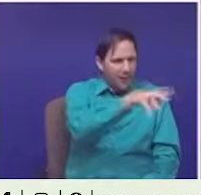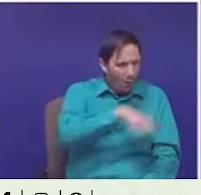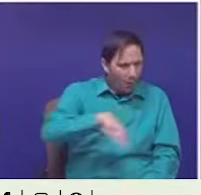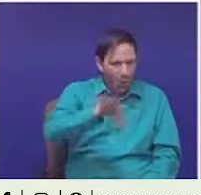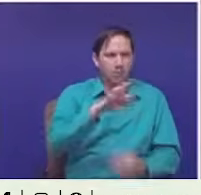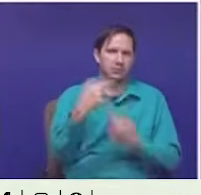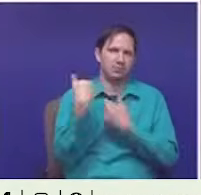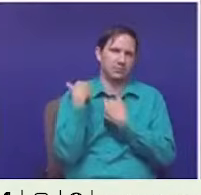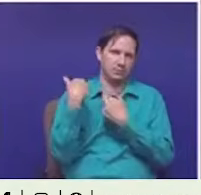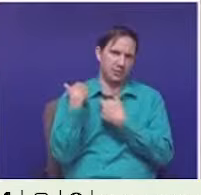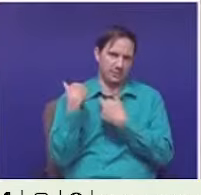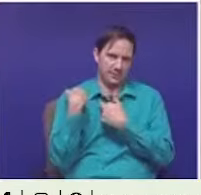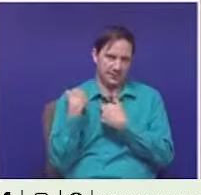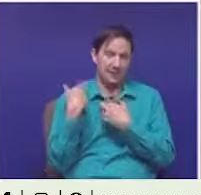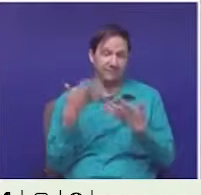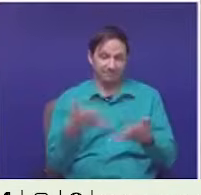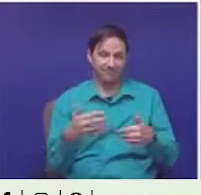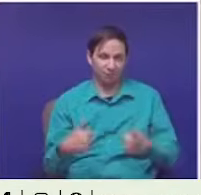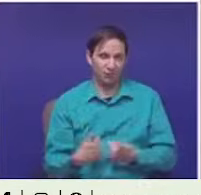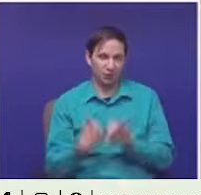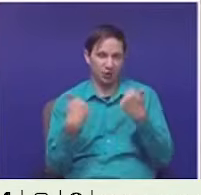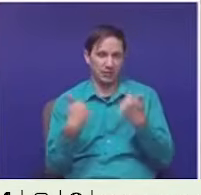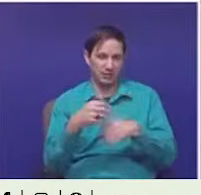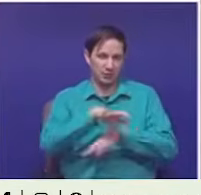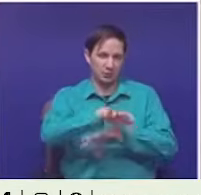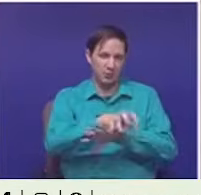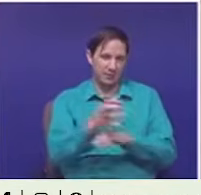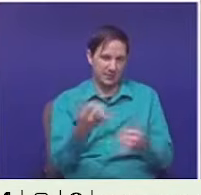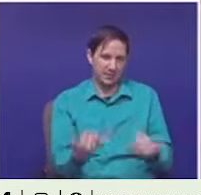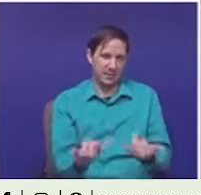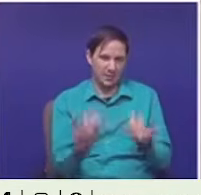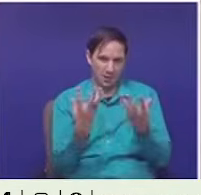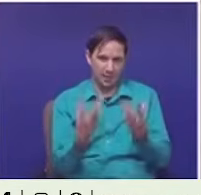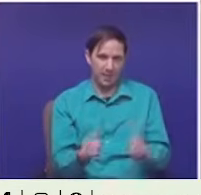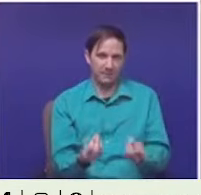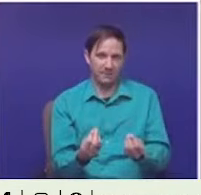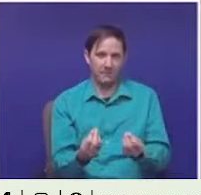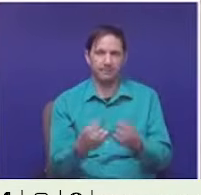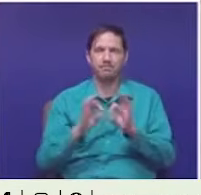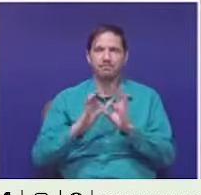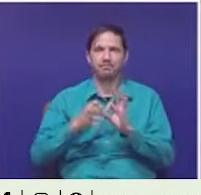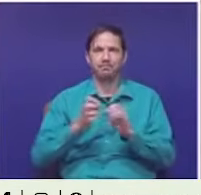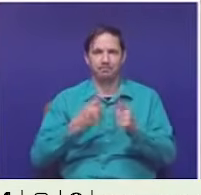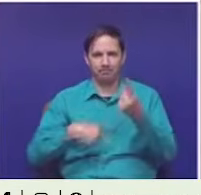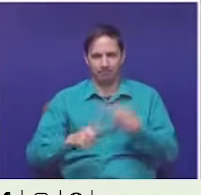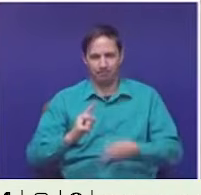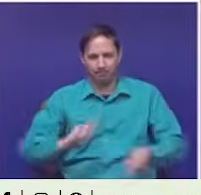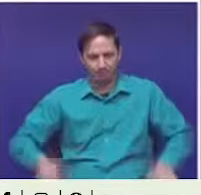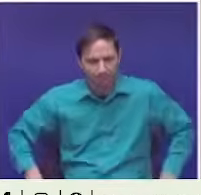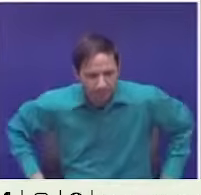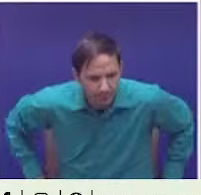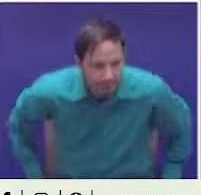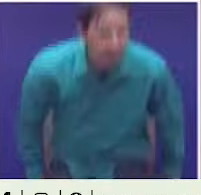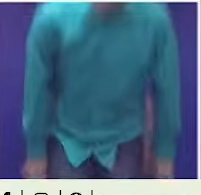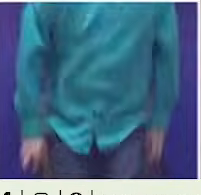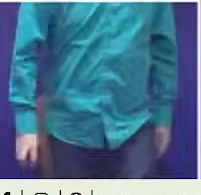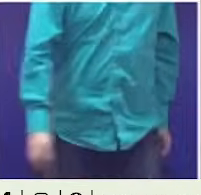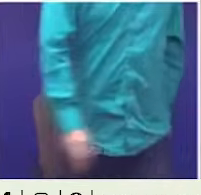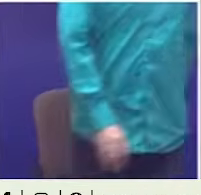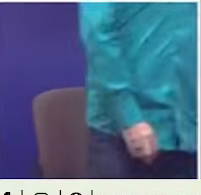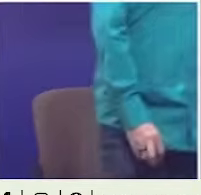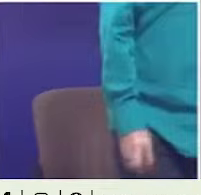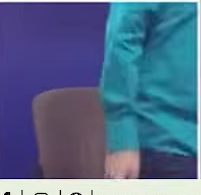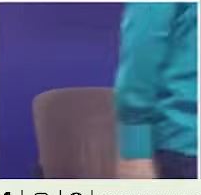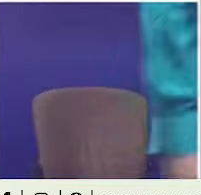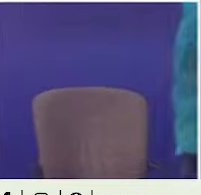So that's the real challenge that provinces are facing, that because of austerity measures of the last 10 years, the budget has